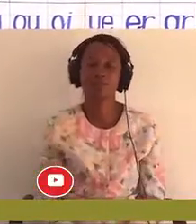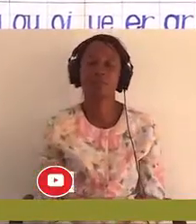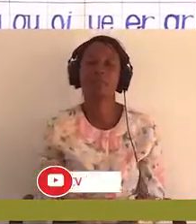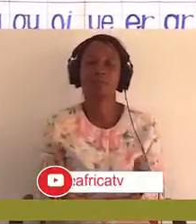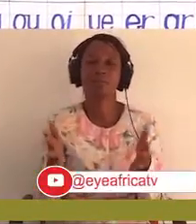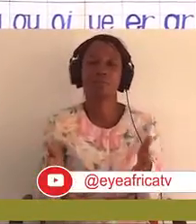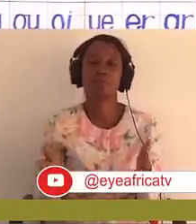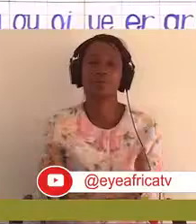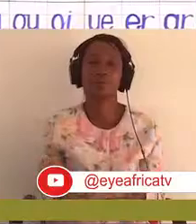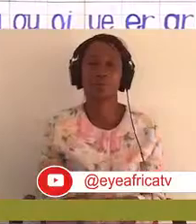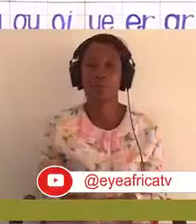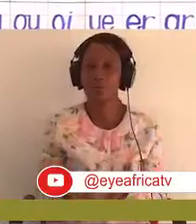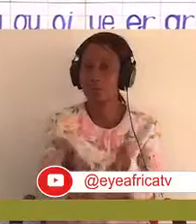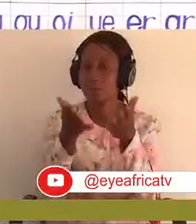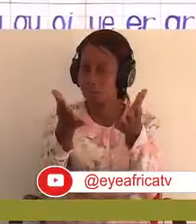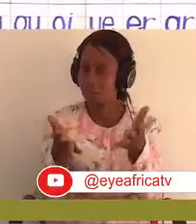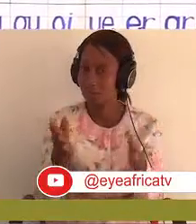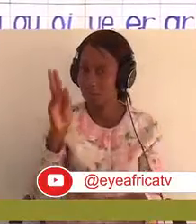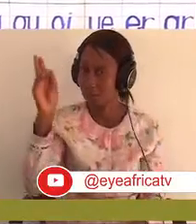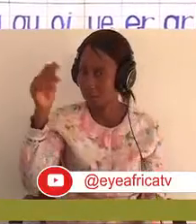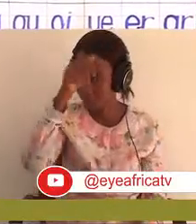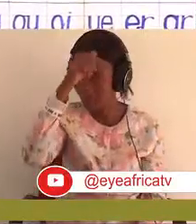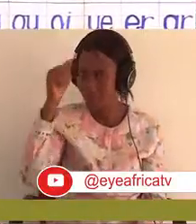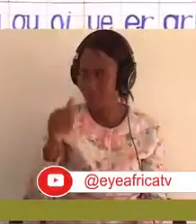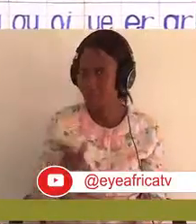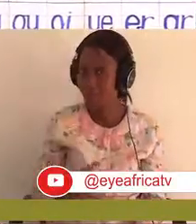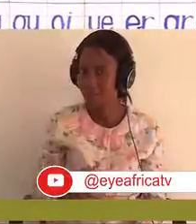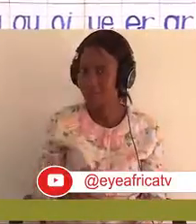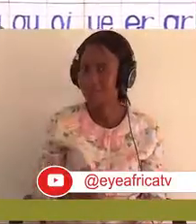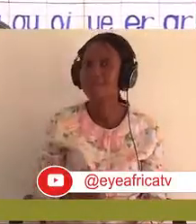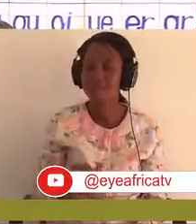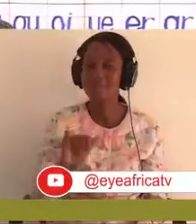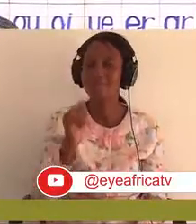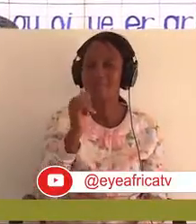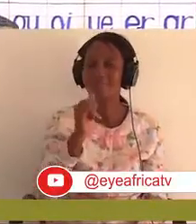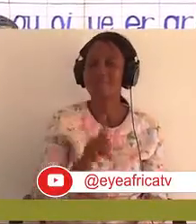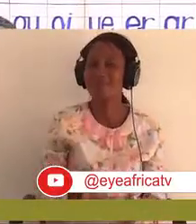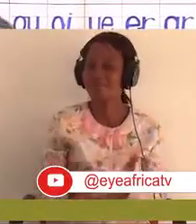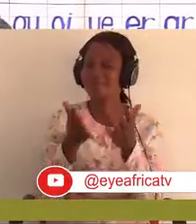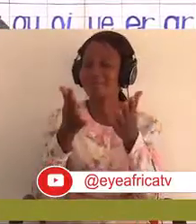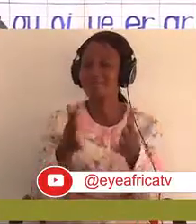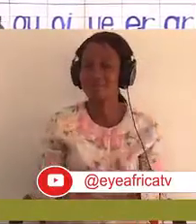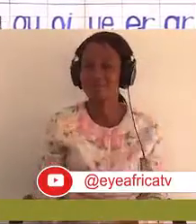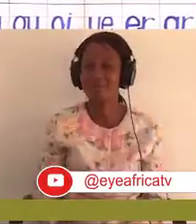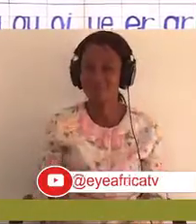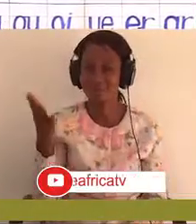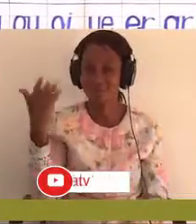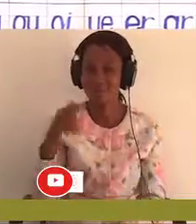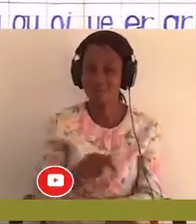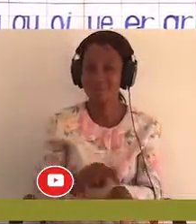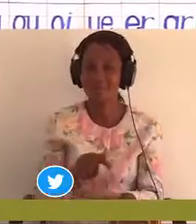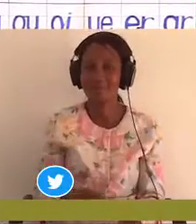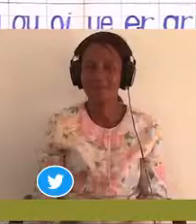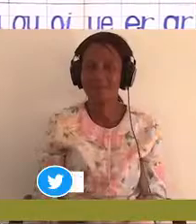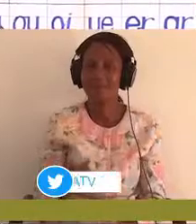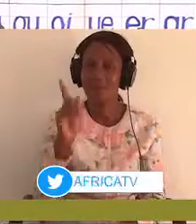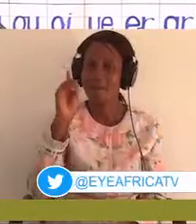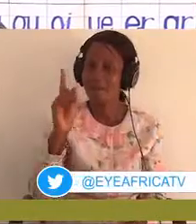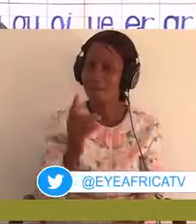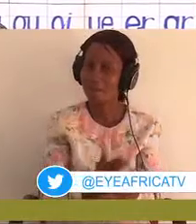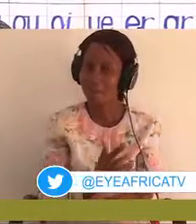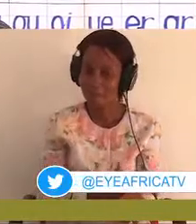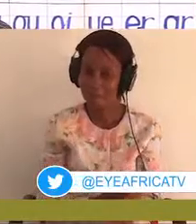Now, were you given a homework? Yes, you were given a homework. But